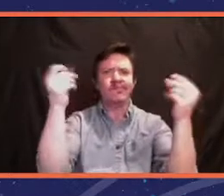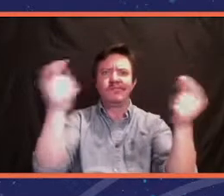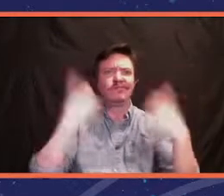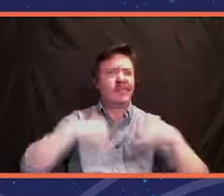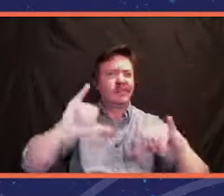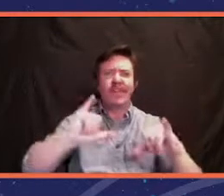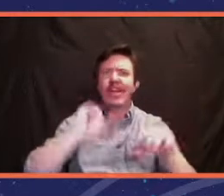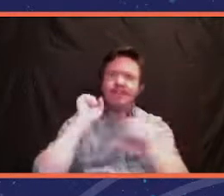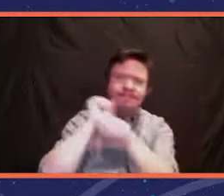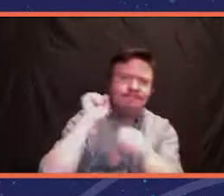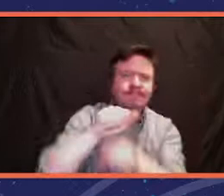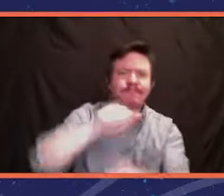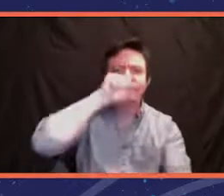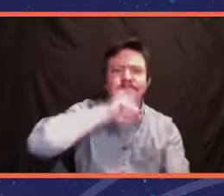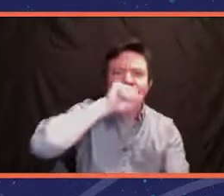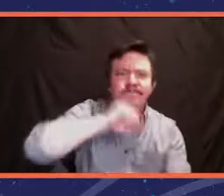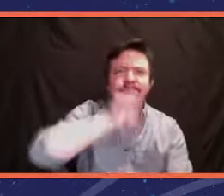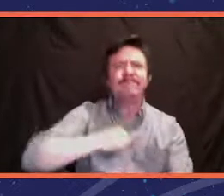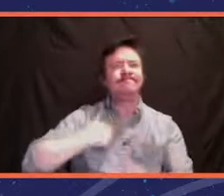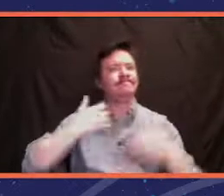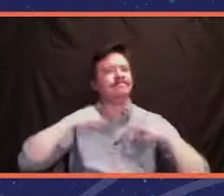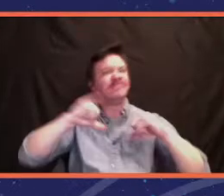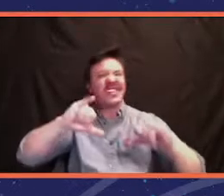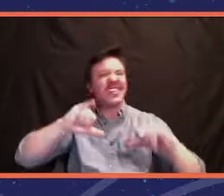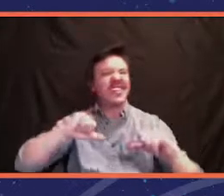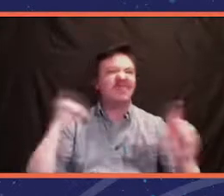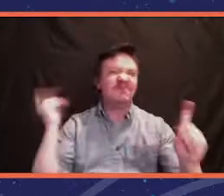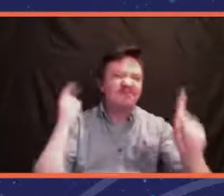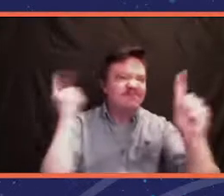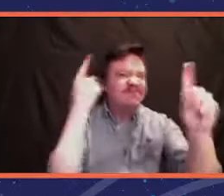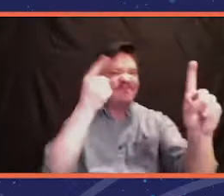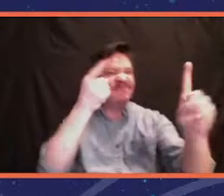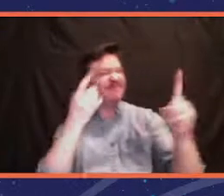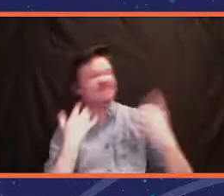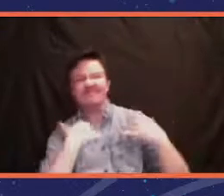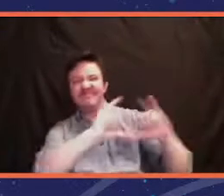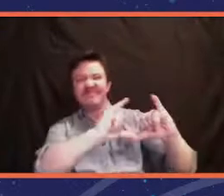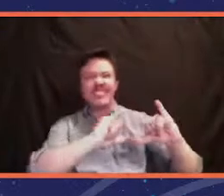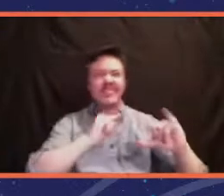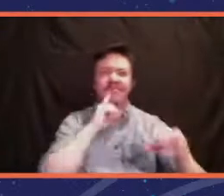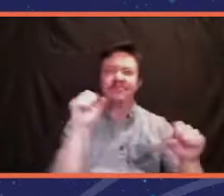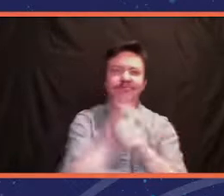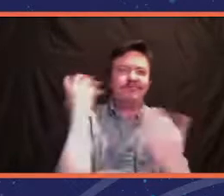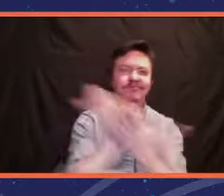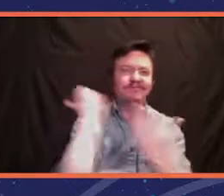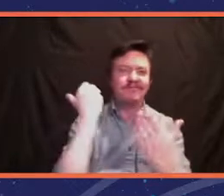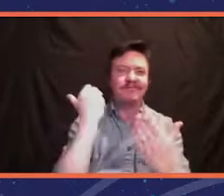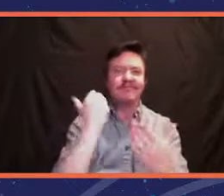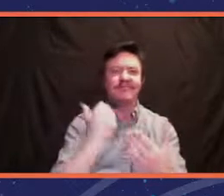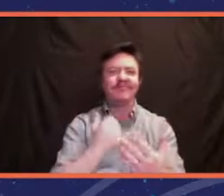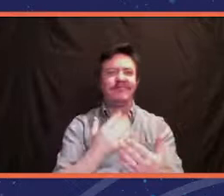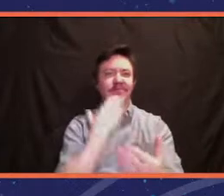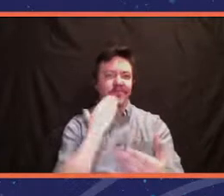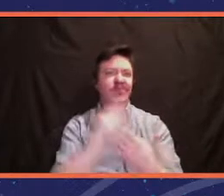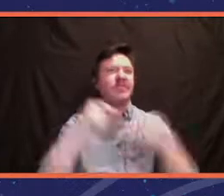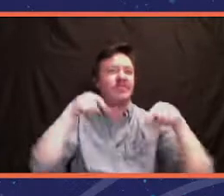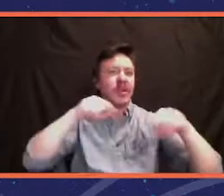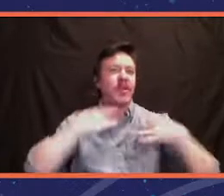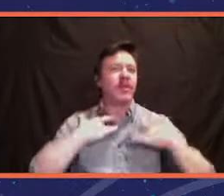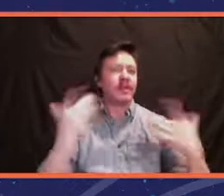we're still here making it happen is already a sign of victory. So thank you, Creative Wildfire, for allowing us to do what we